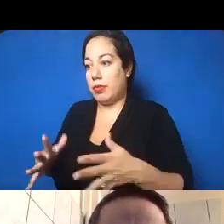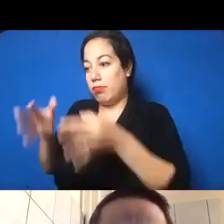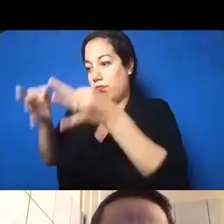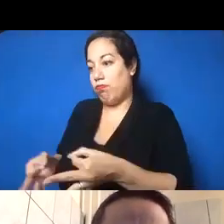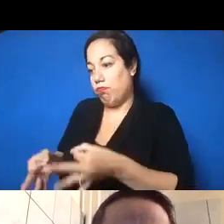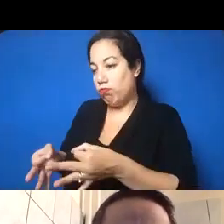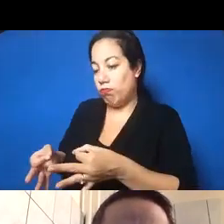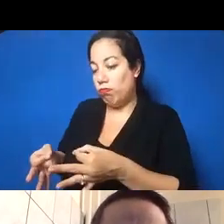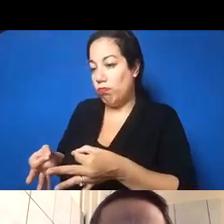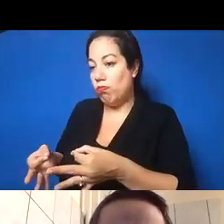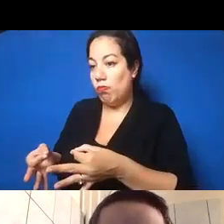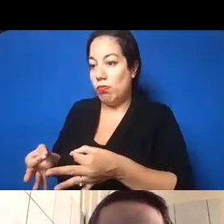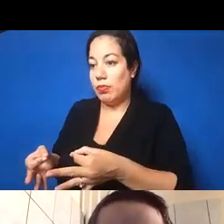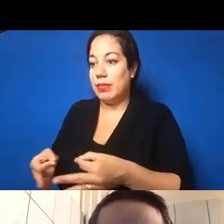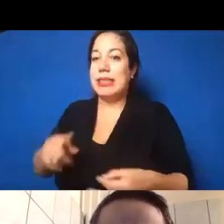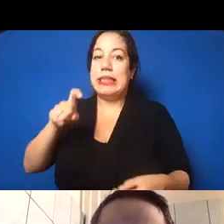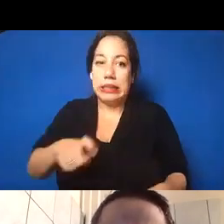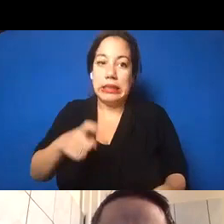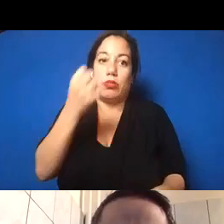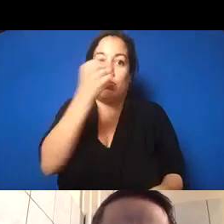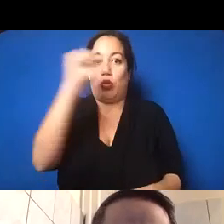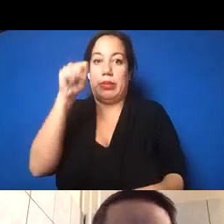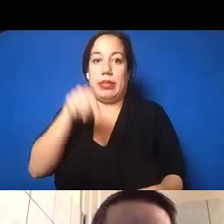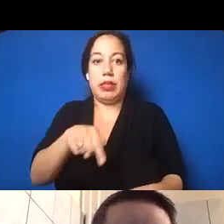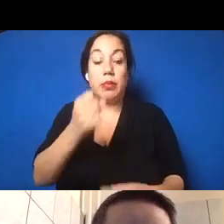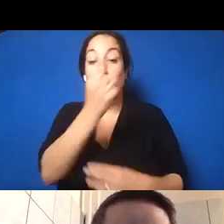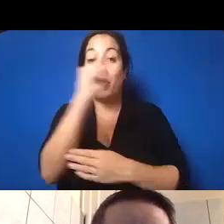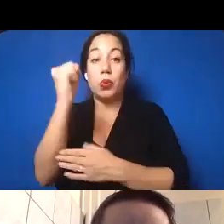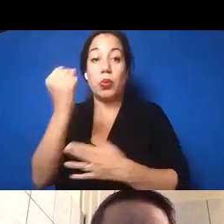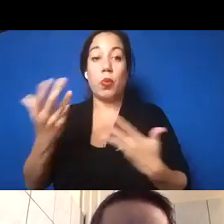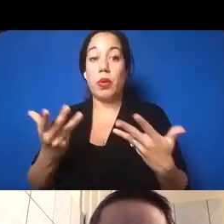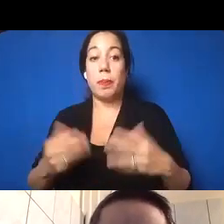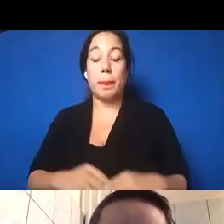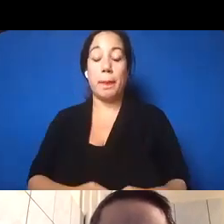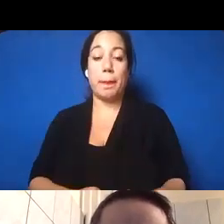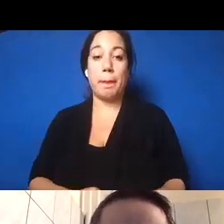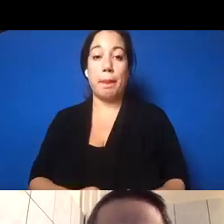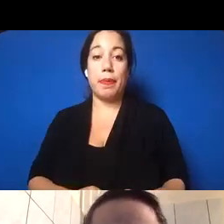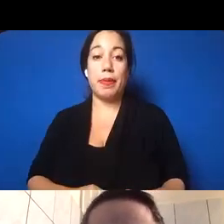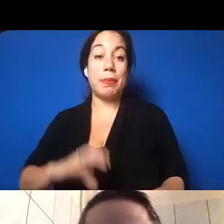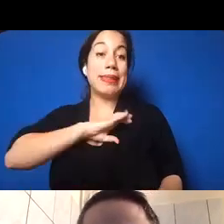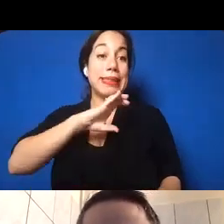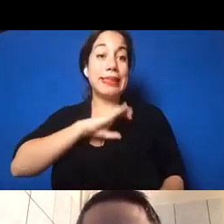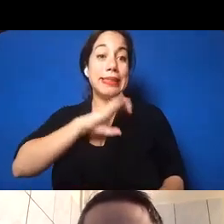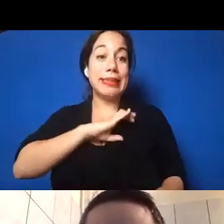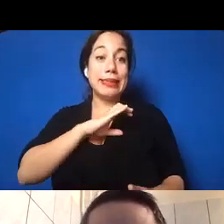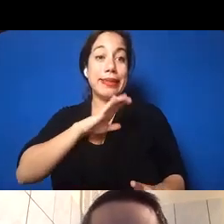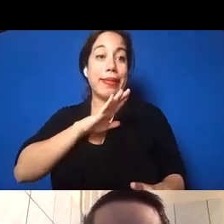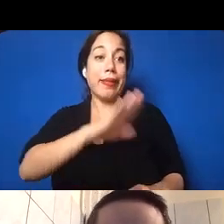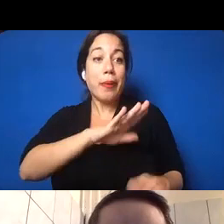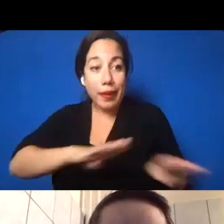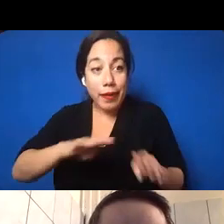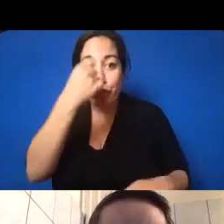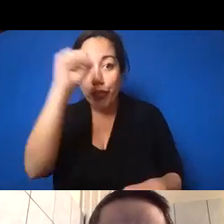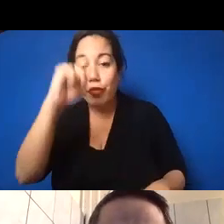it needs to be protested. So the protests that the police is doing, that the authorities are doing